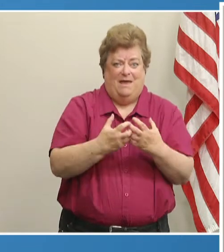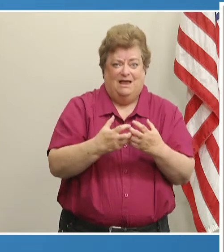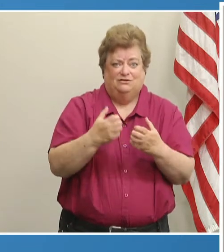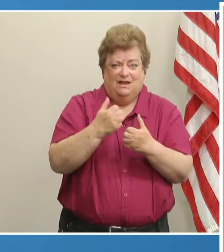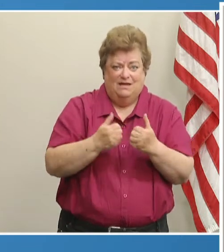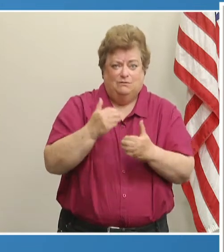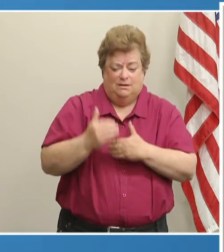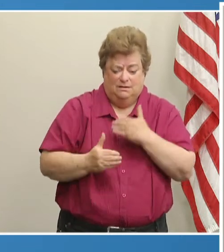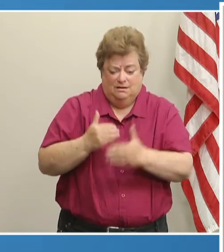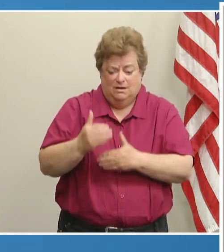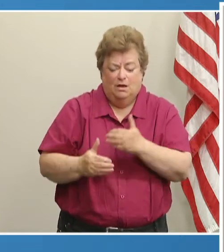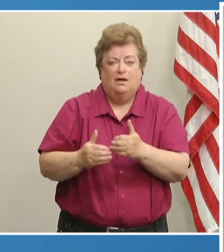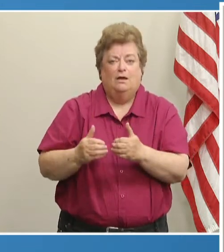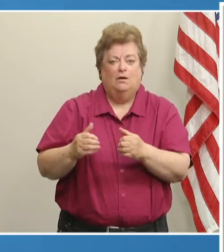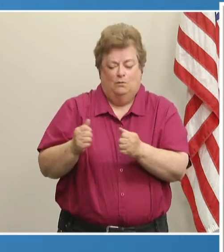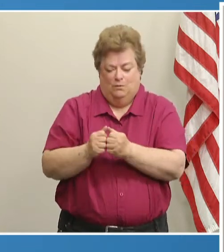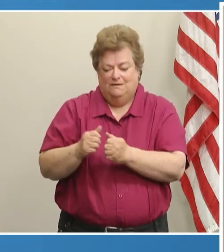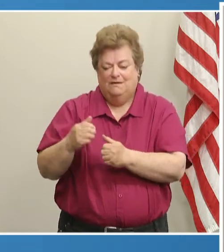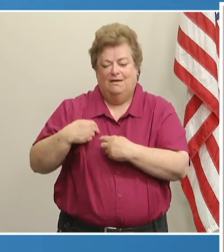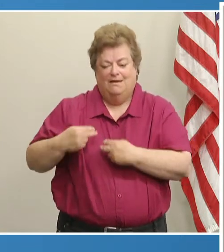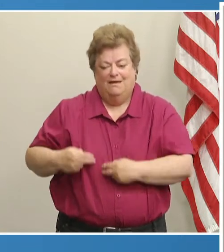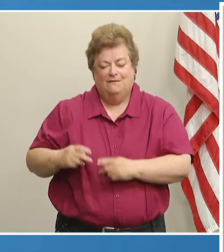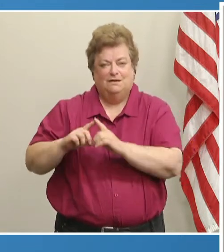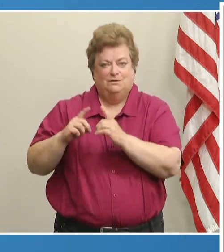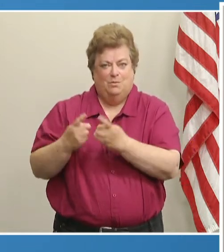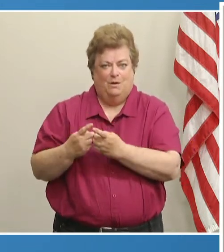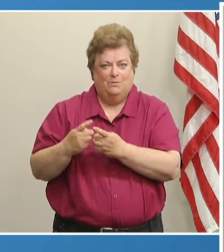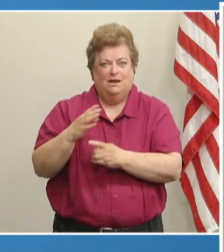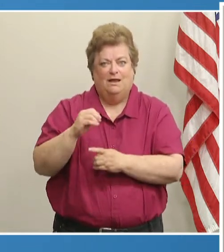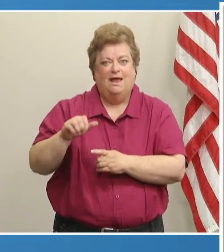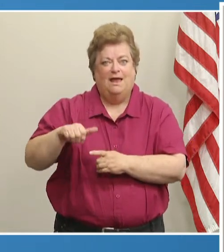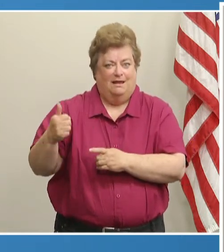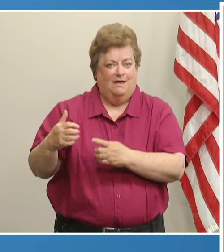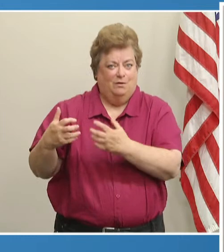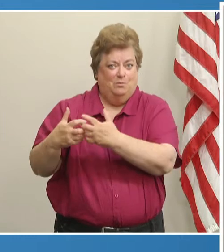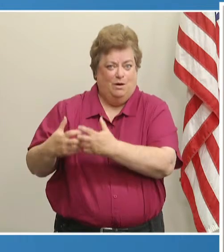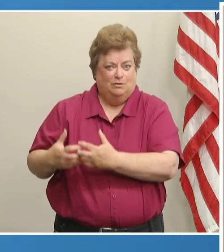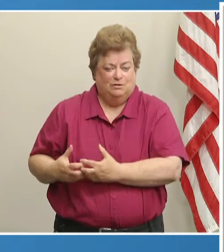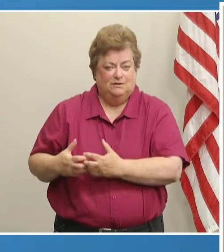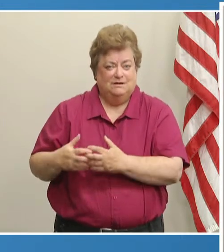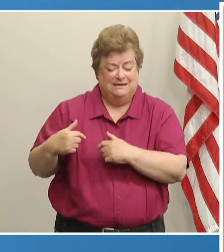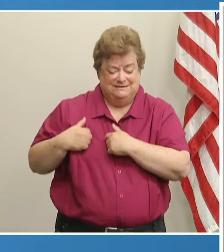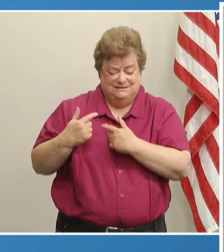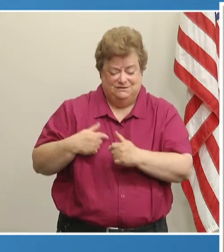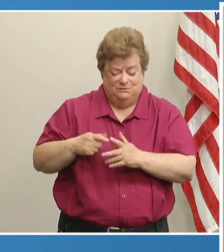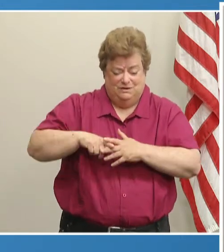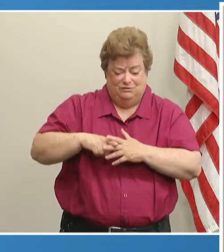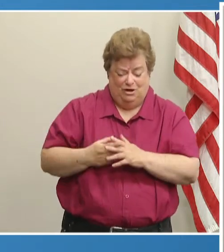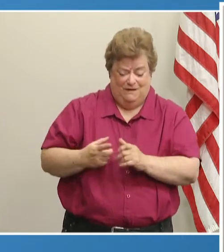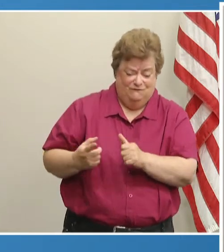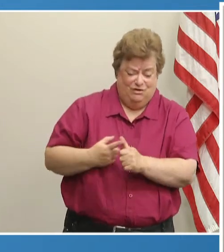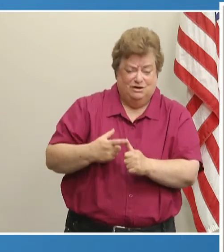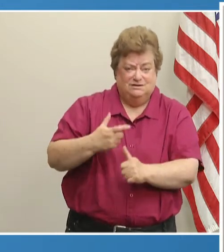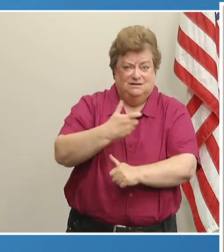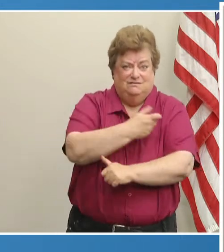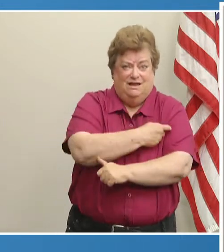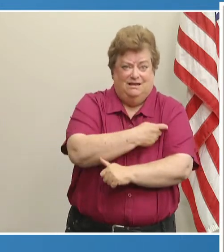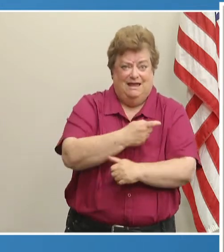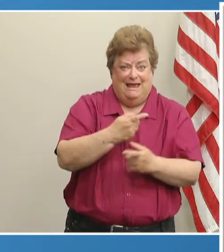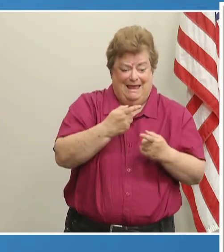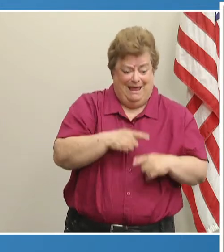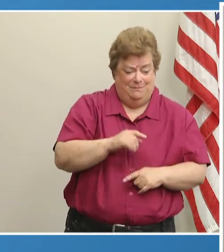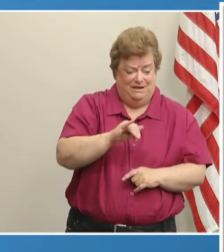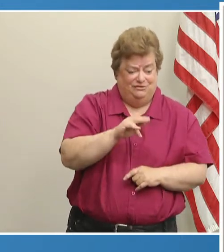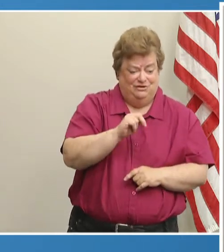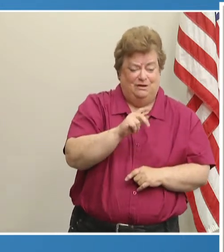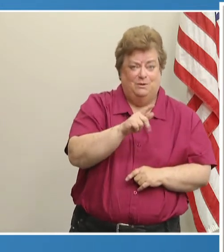way by our local health department and its partners. Since we launched the first vaccination clinic at Pinnacle Bank Arena on January